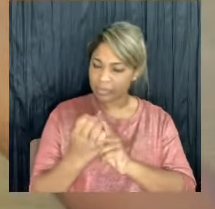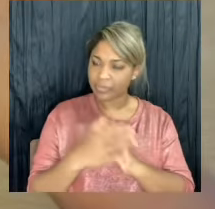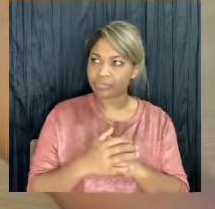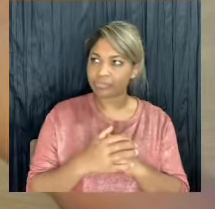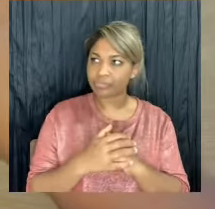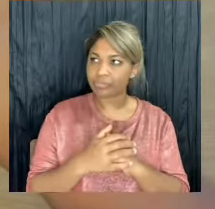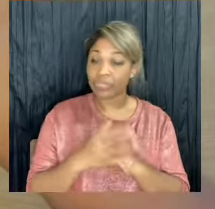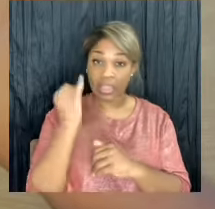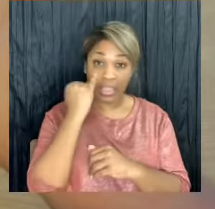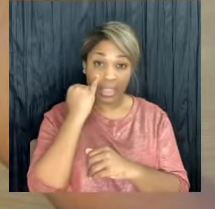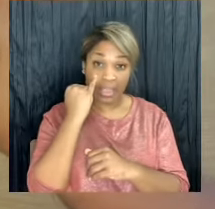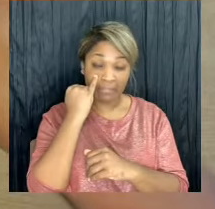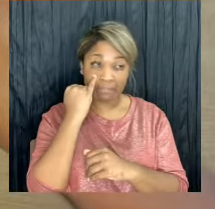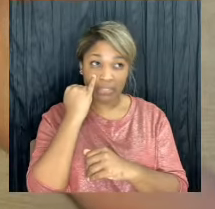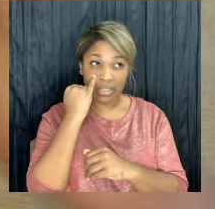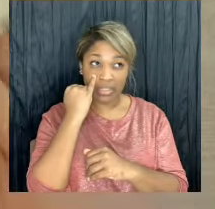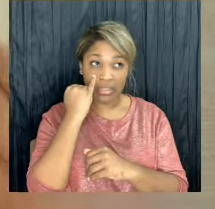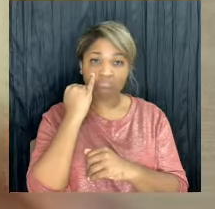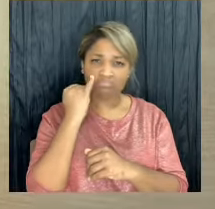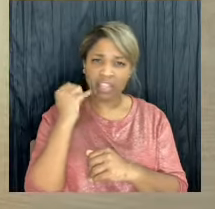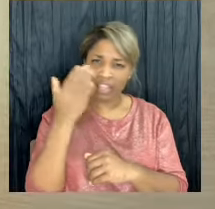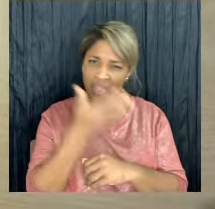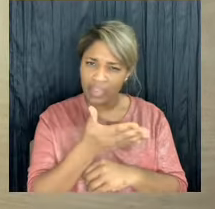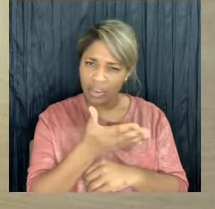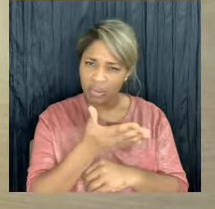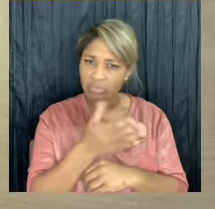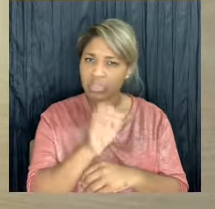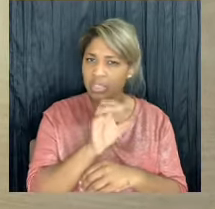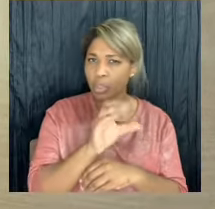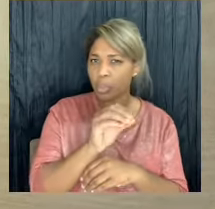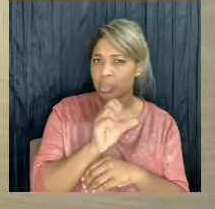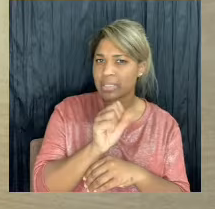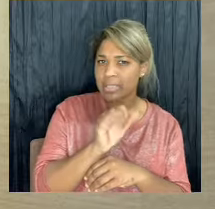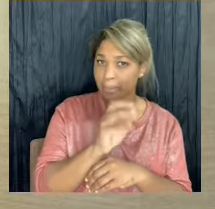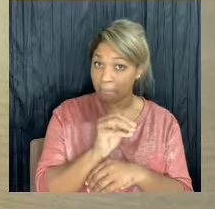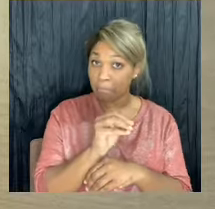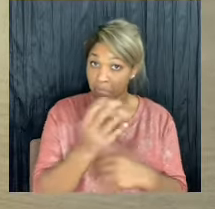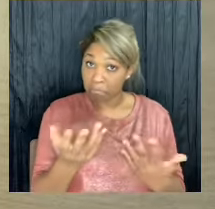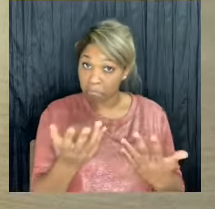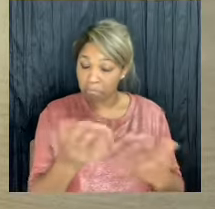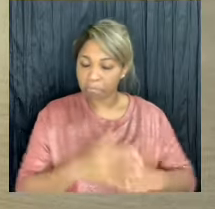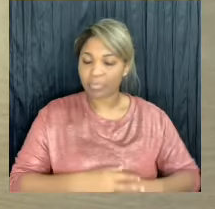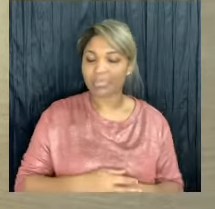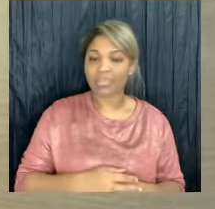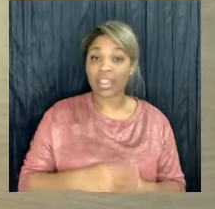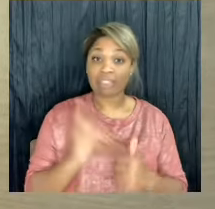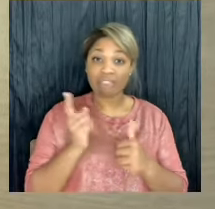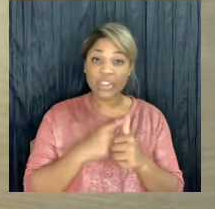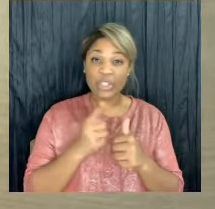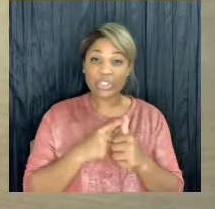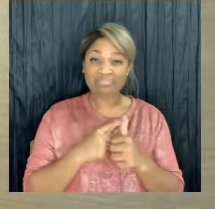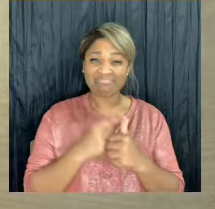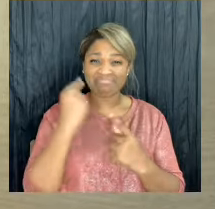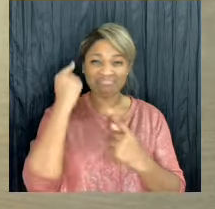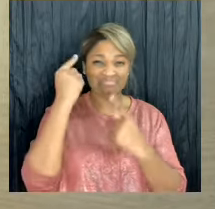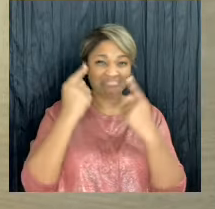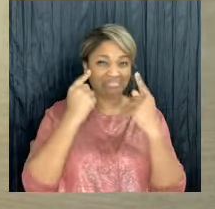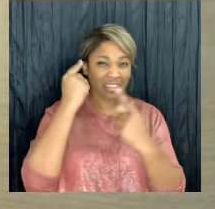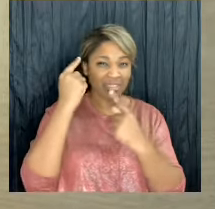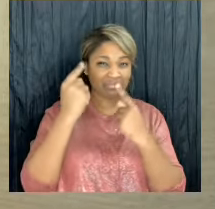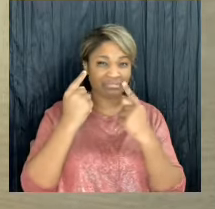whether there's an ecosystem there, okay? So first, I'm going to think about